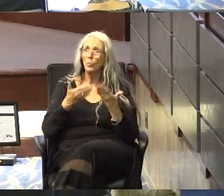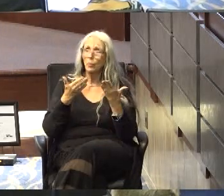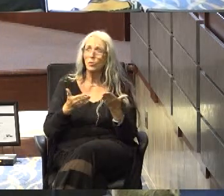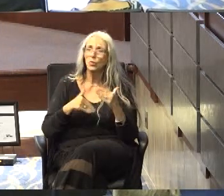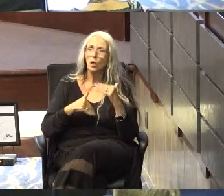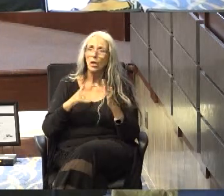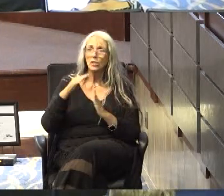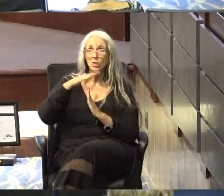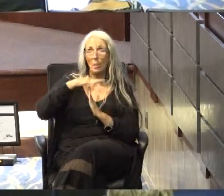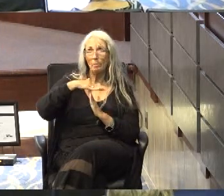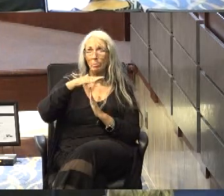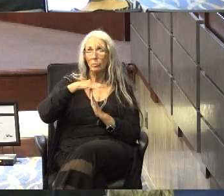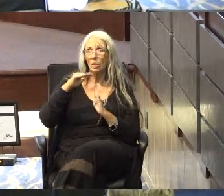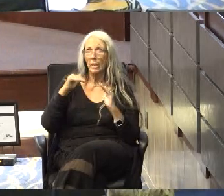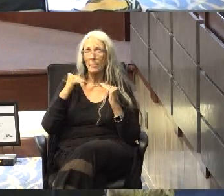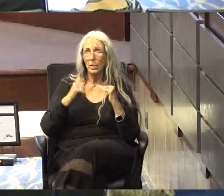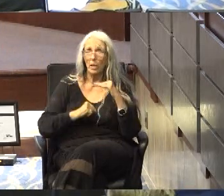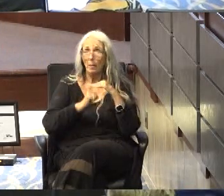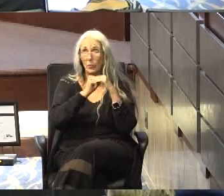limit. Appreciate that. Thanks.